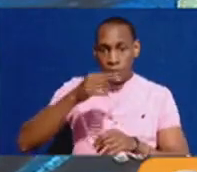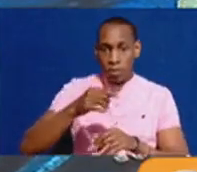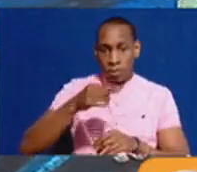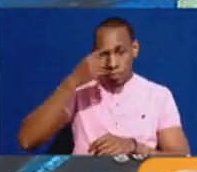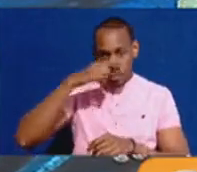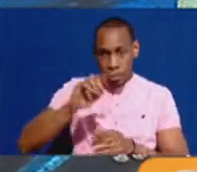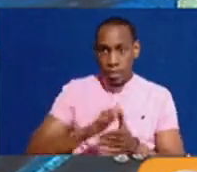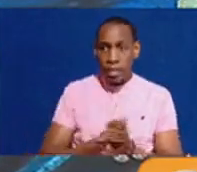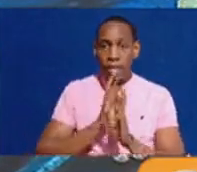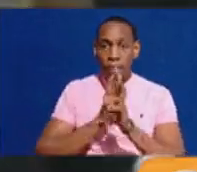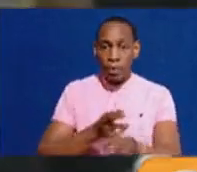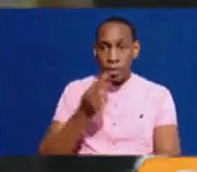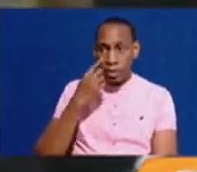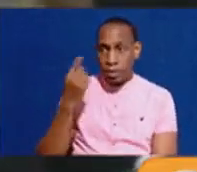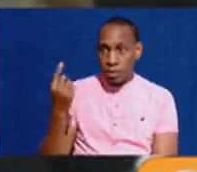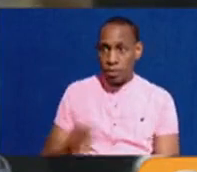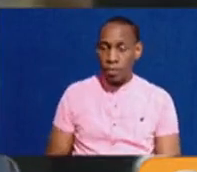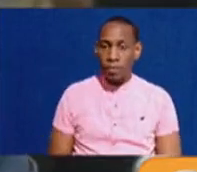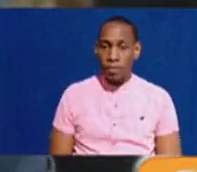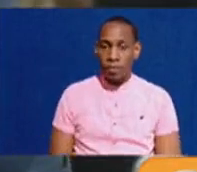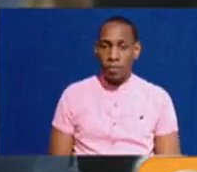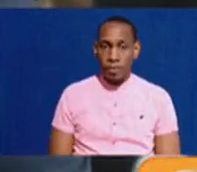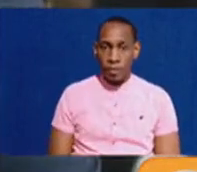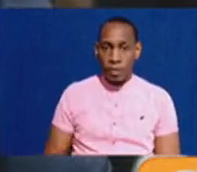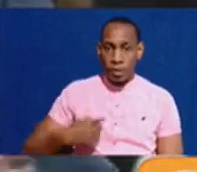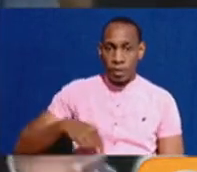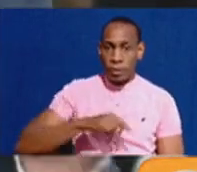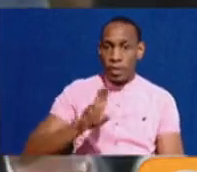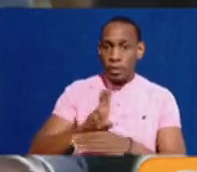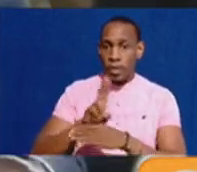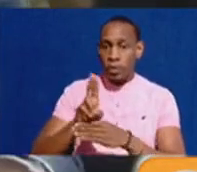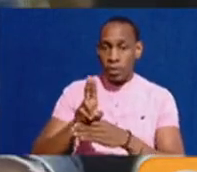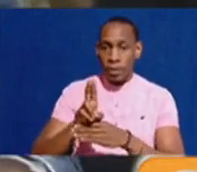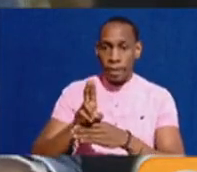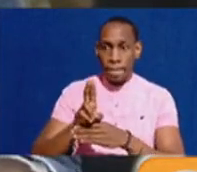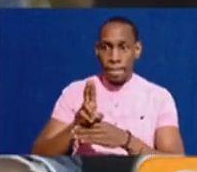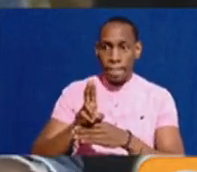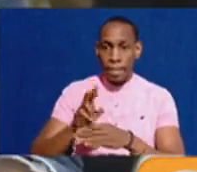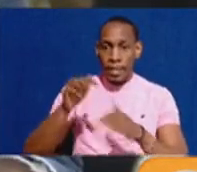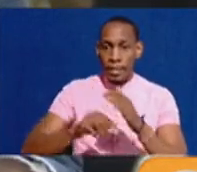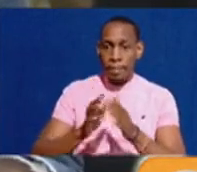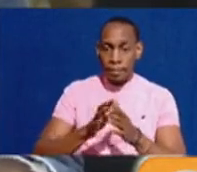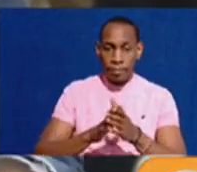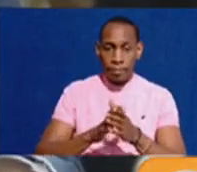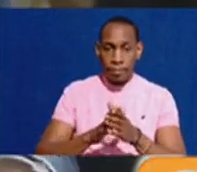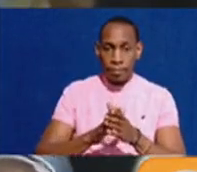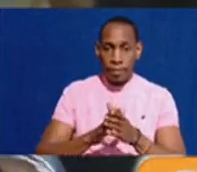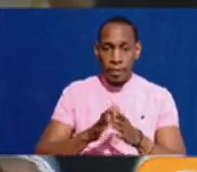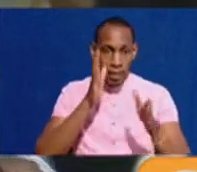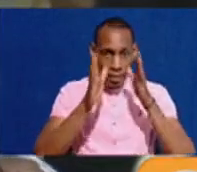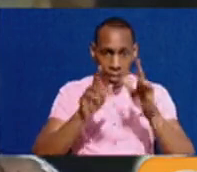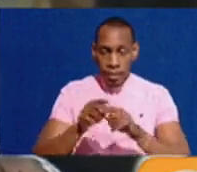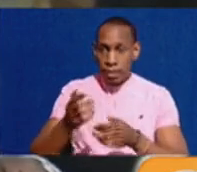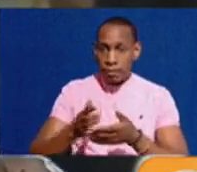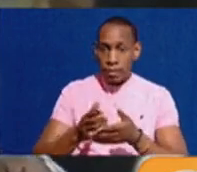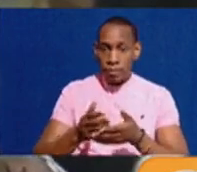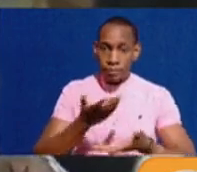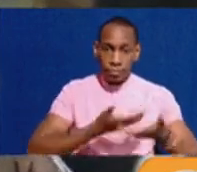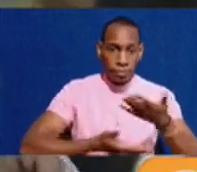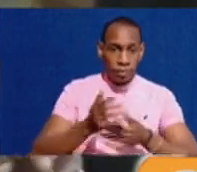playbook. We will deploy robust, creative, and engaging